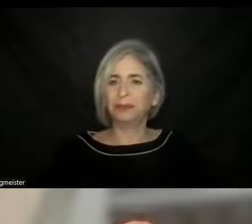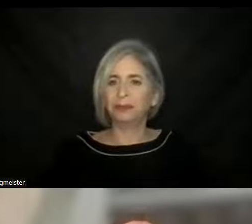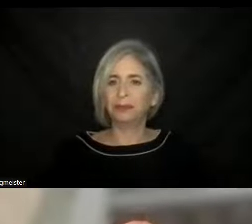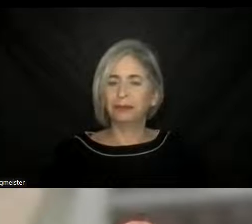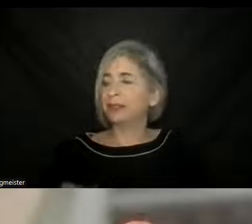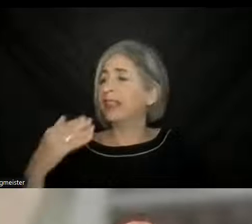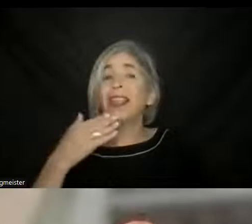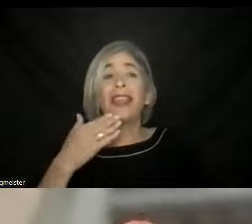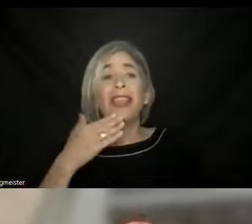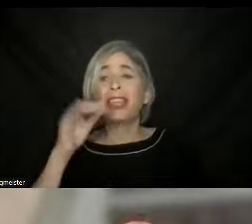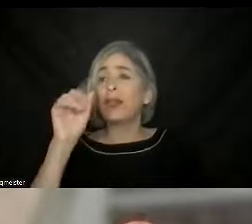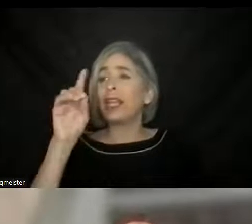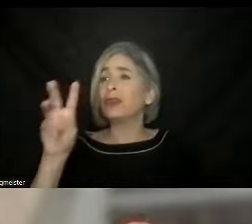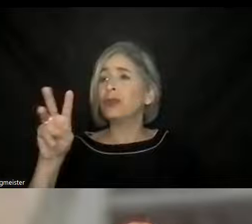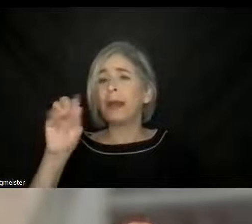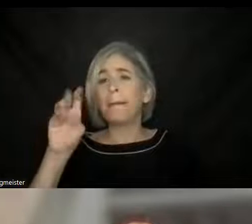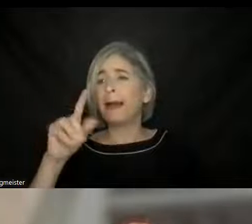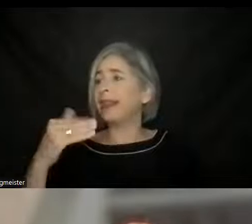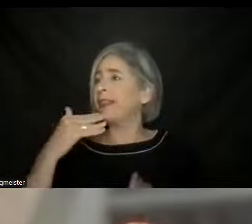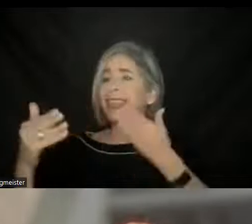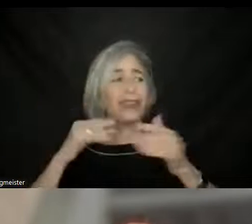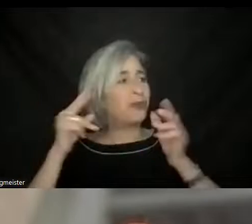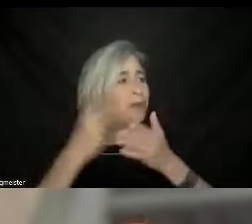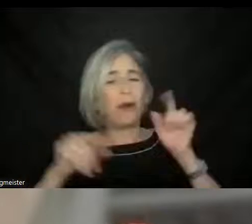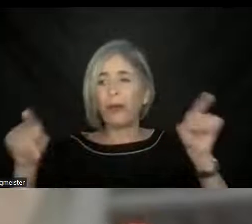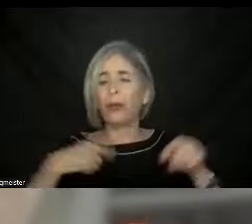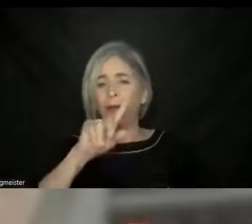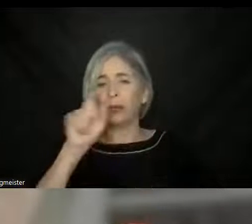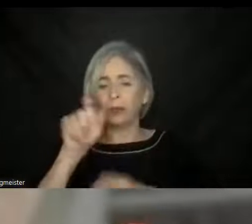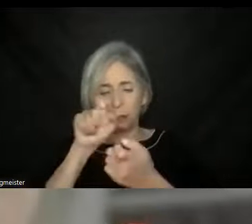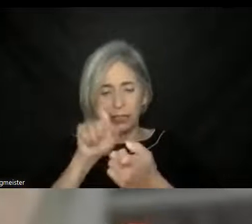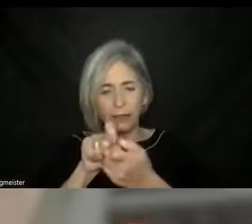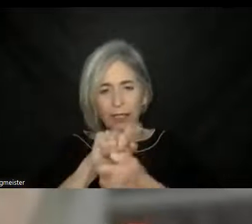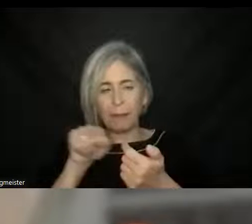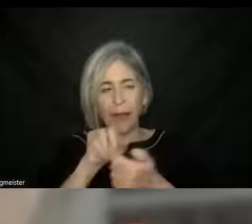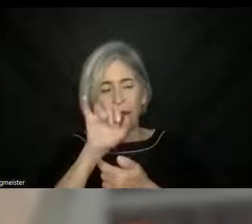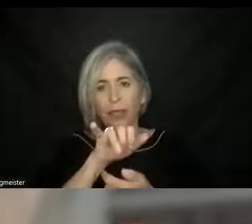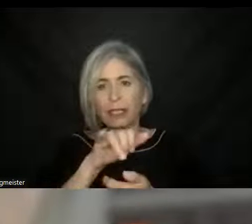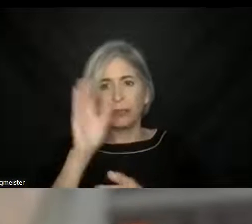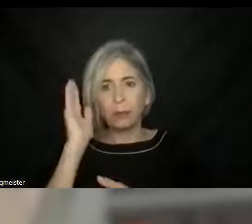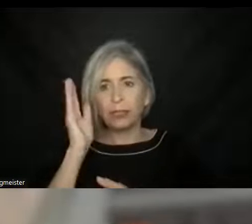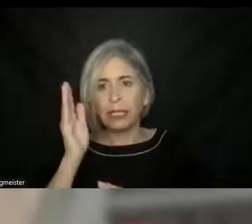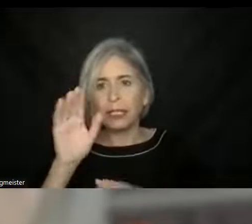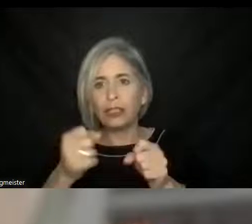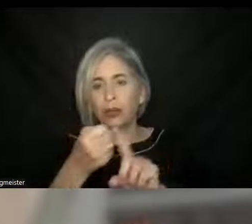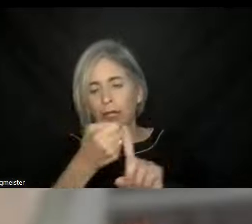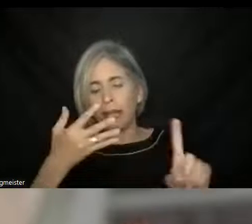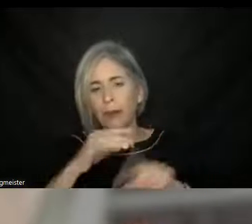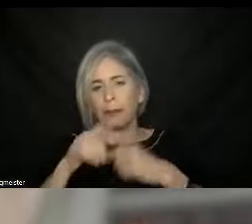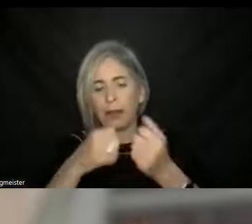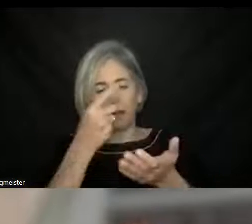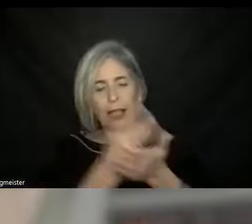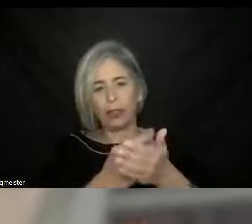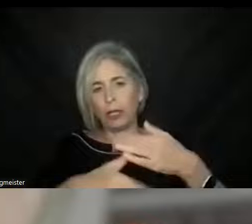Thank you, Andrew, and thank you, Mike. So we got a question that is specifically on this presentation. Can you elaborate on the validation